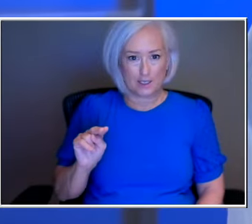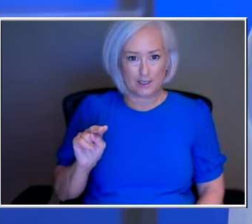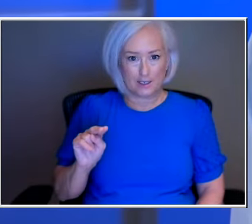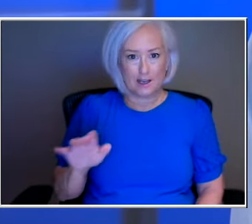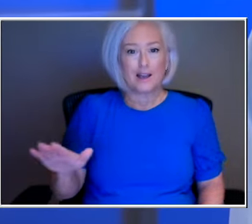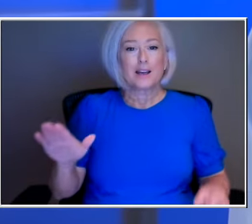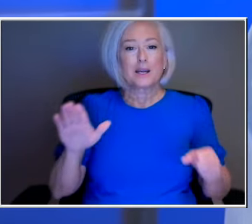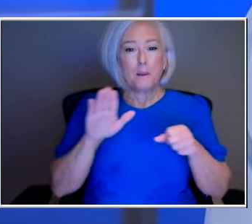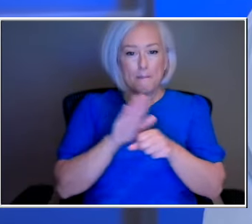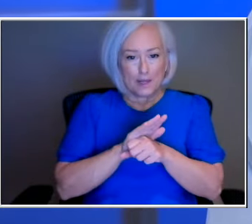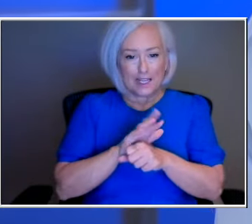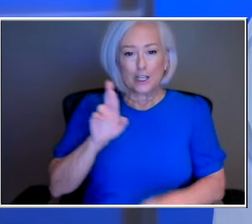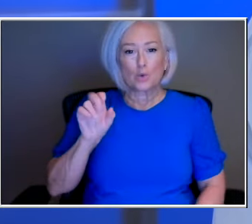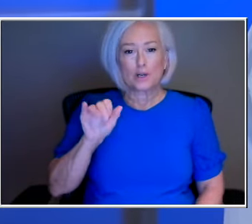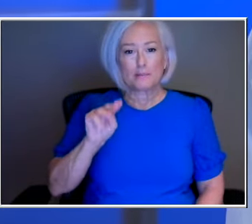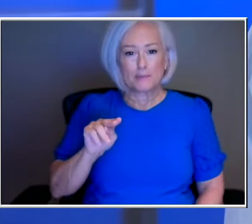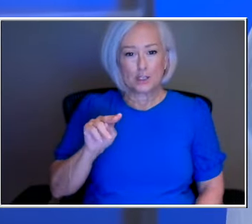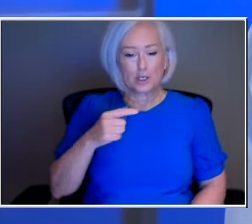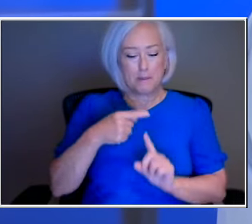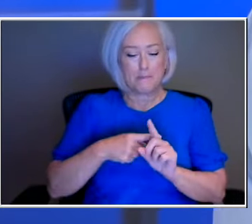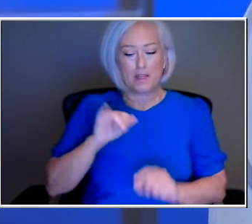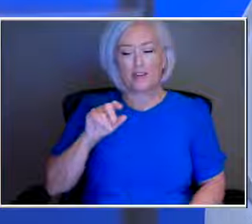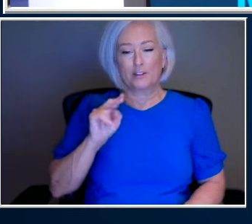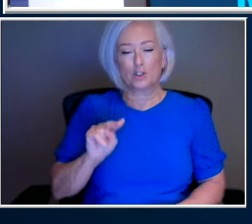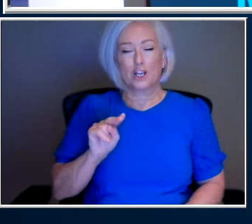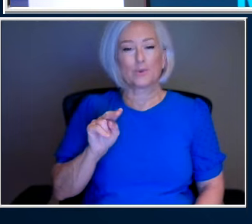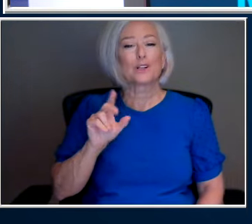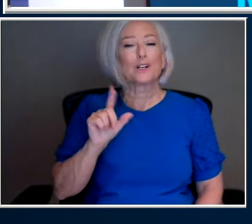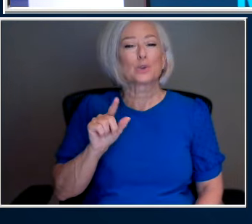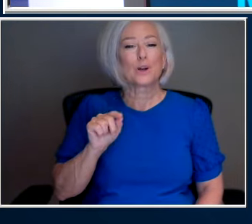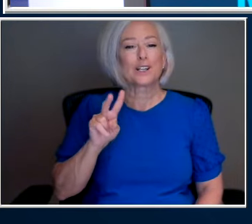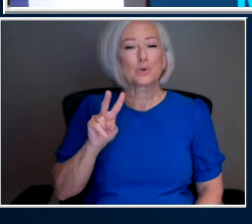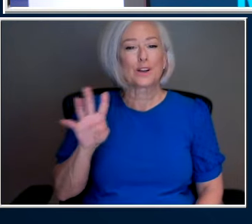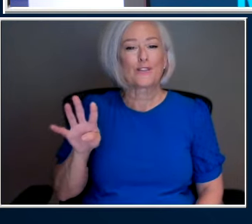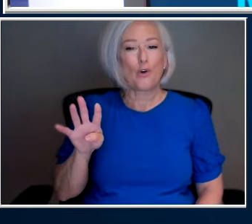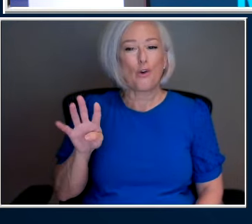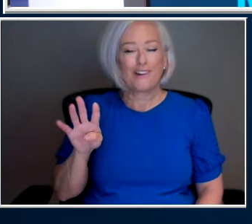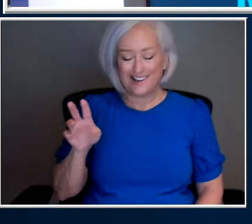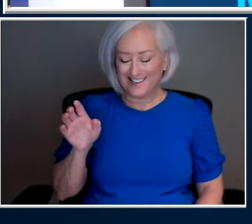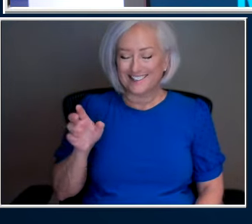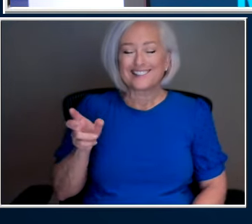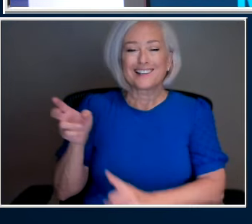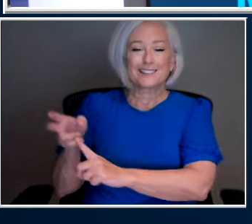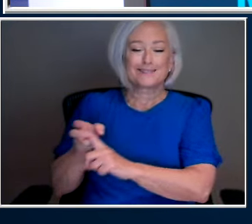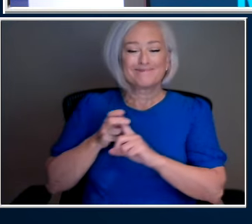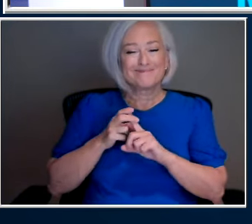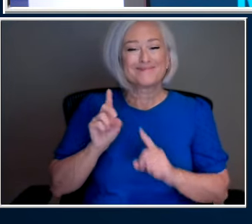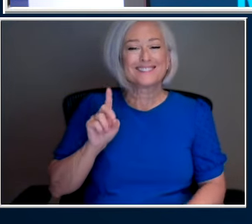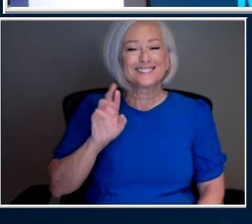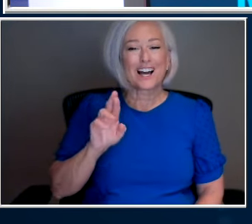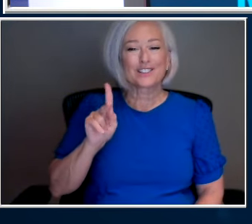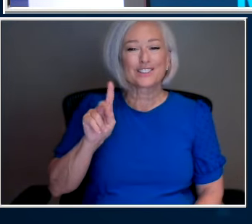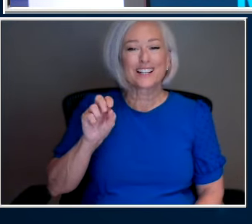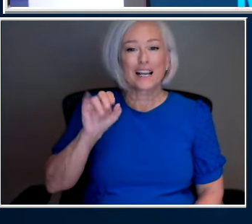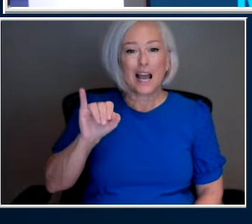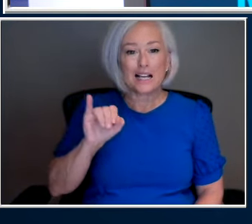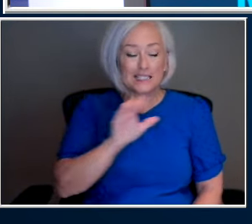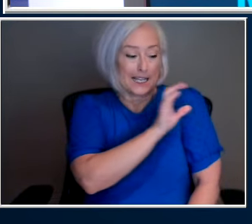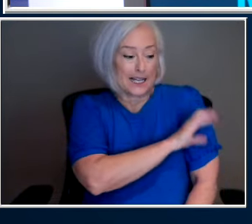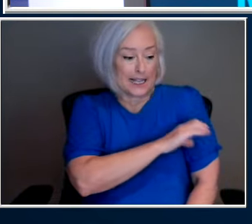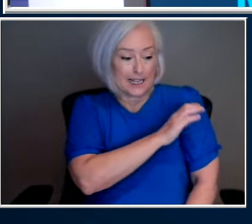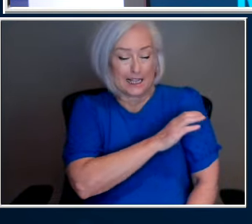January of this year, is my understanding. Well, let's bring in the doc on this one. So Dr. Kasi, what's the difference between clinical remission and